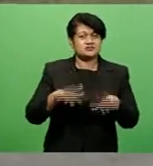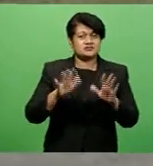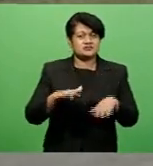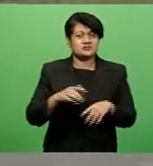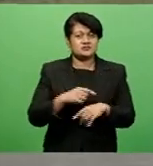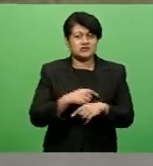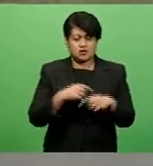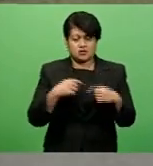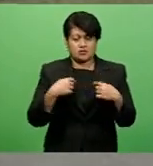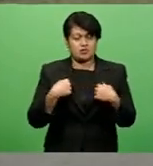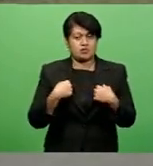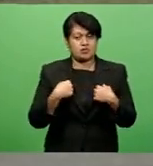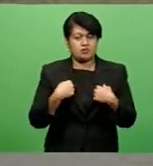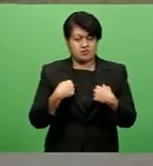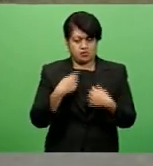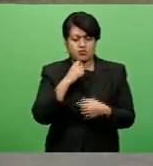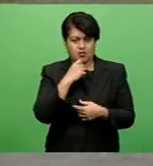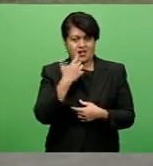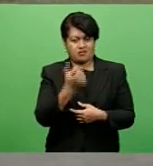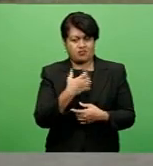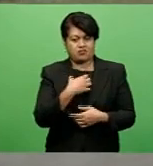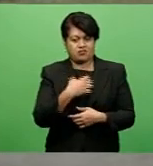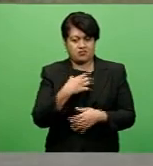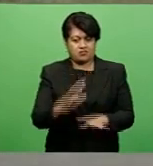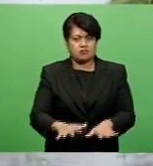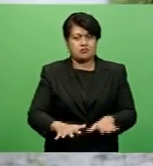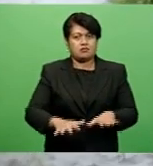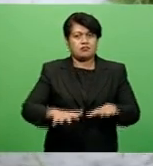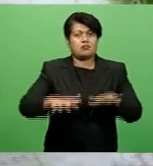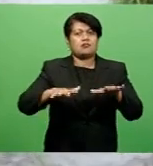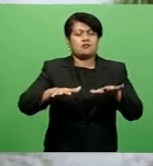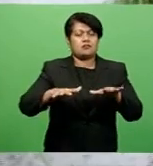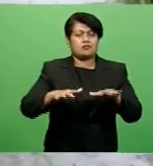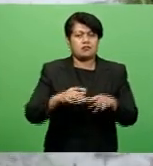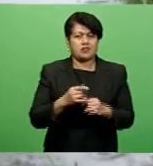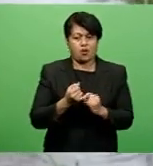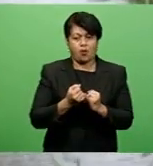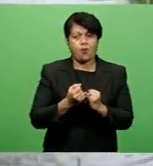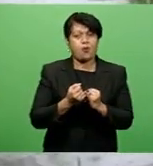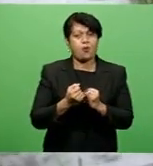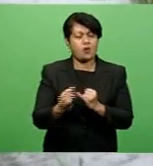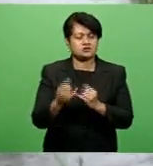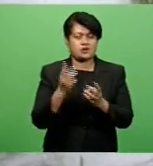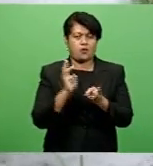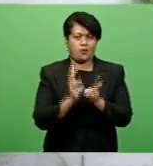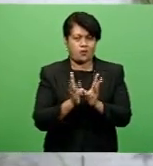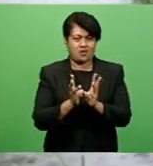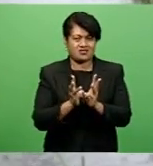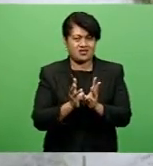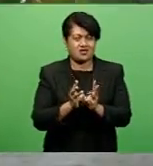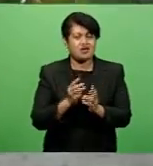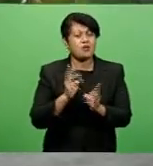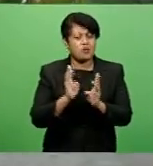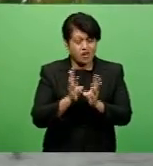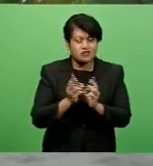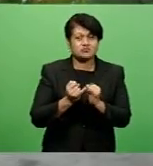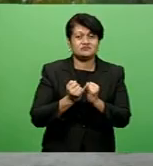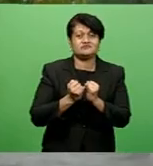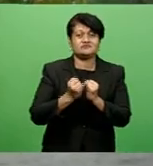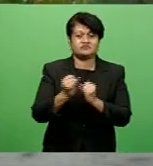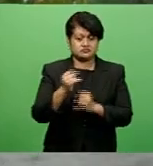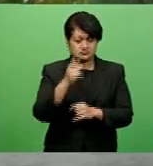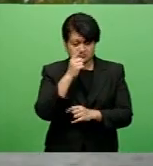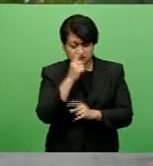are anticipating more flood when the tide comes in again with the weather to worsen. As the weather is expected to worsen, these residents